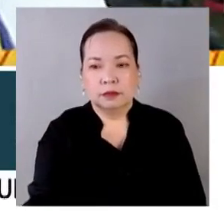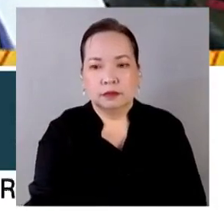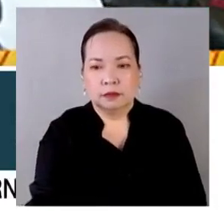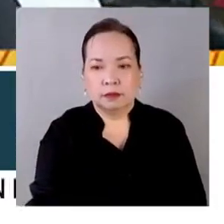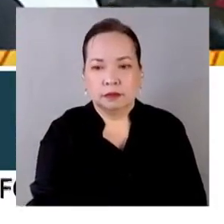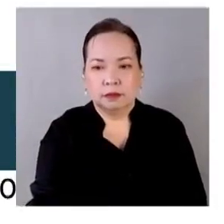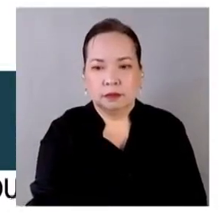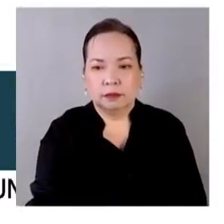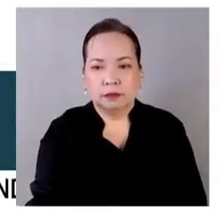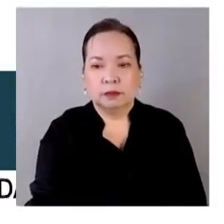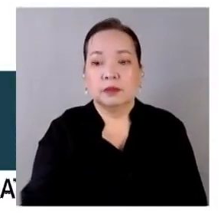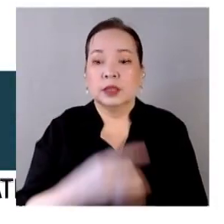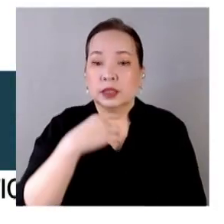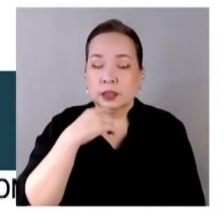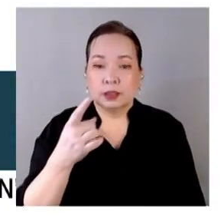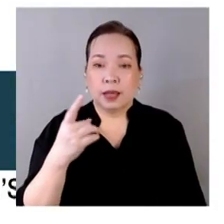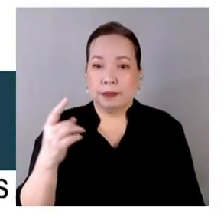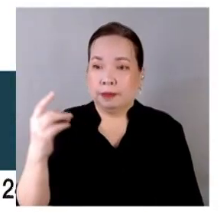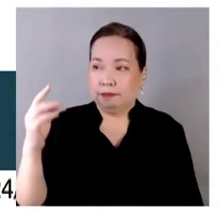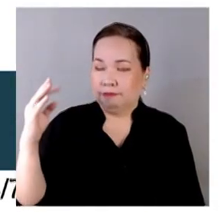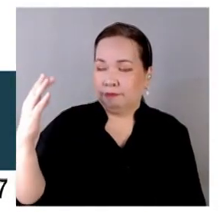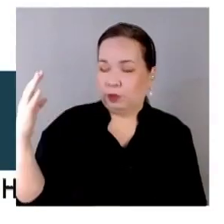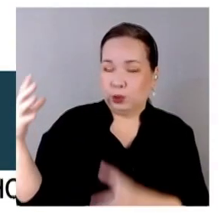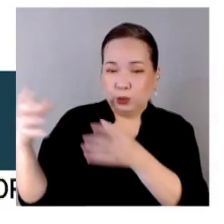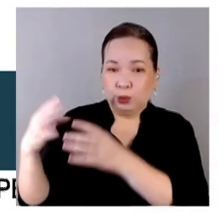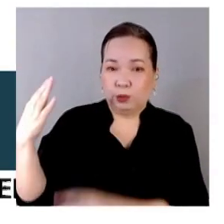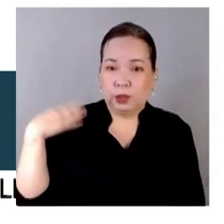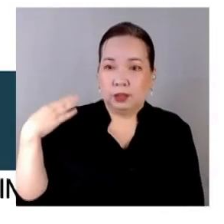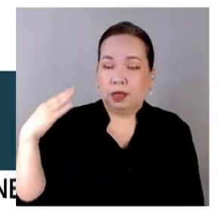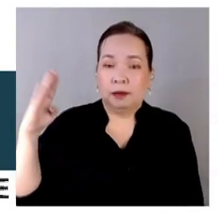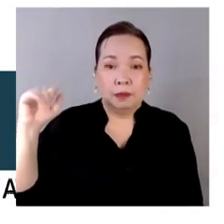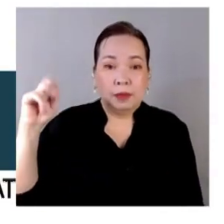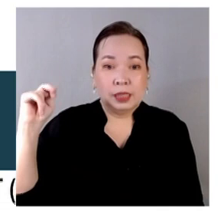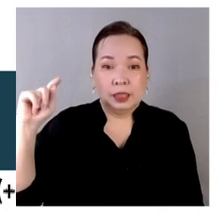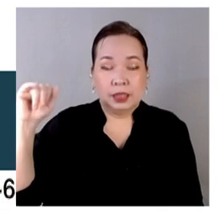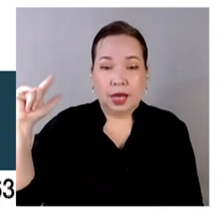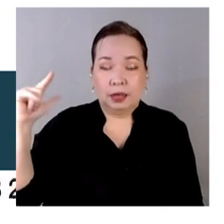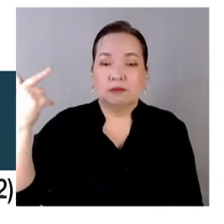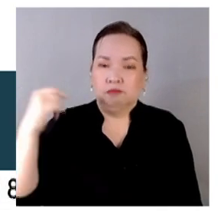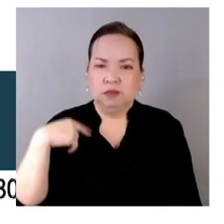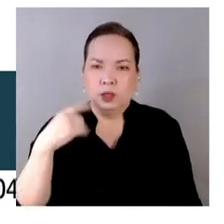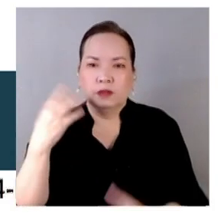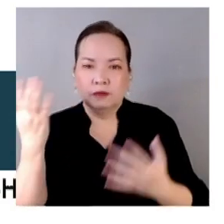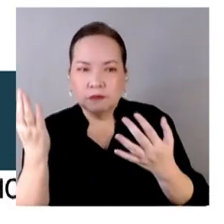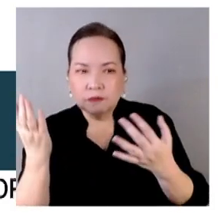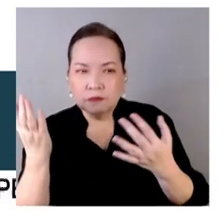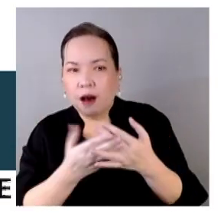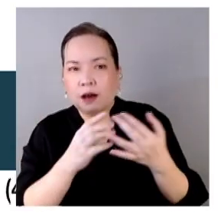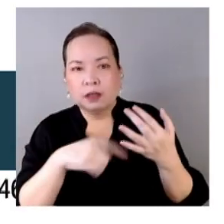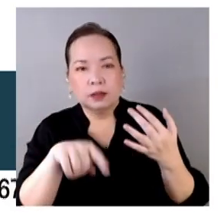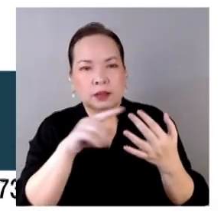As for Bantag's camp, they said they will file the necessary pleadings after reviewing the resolution.